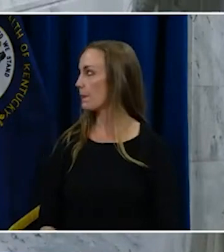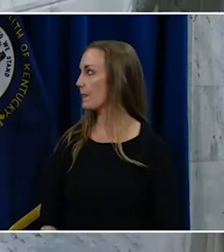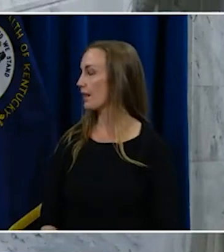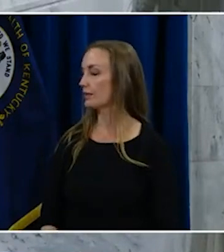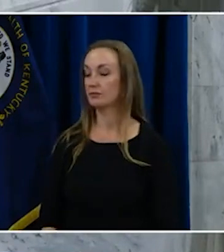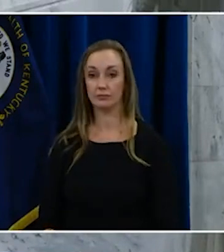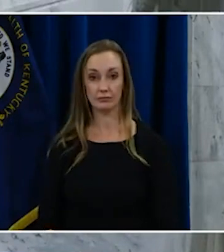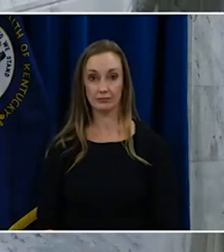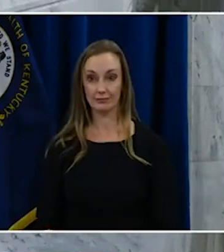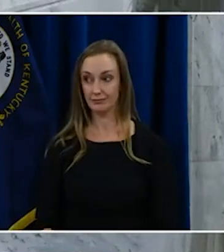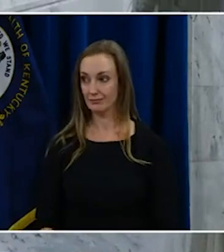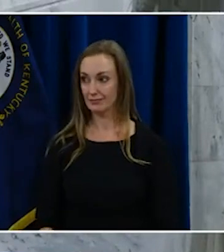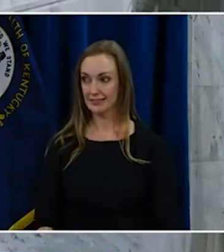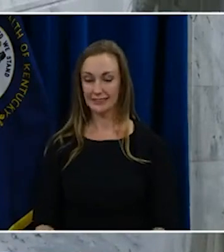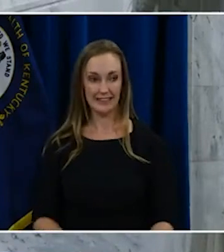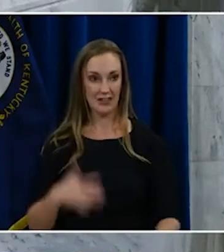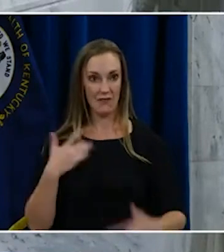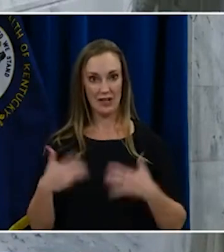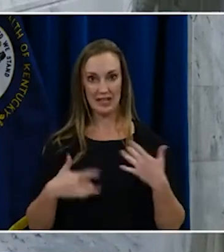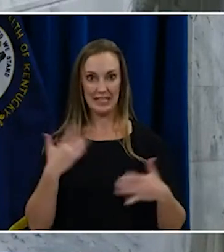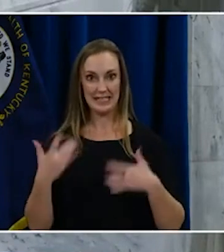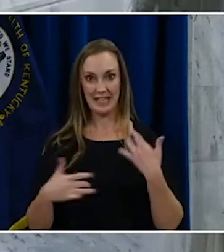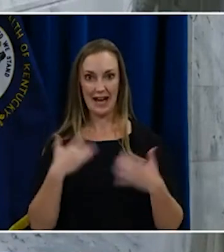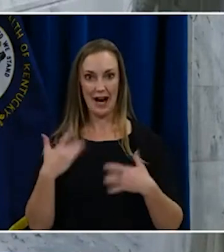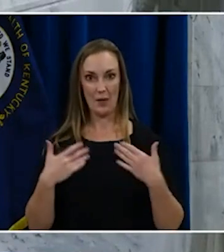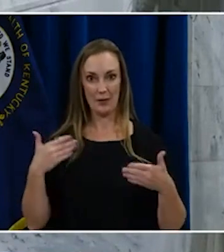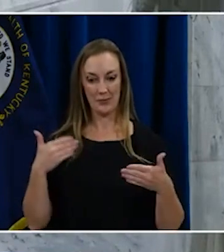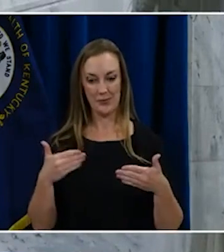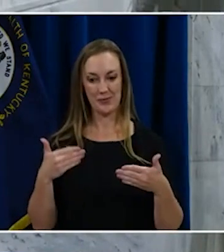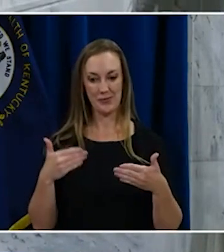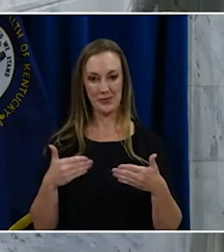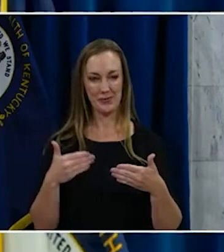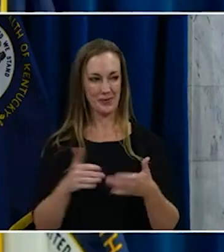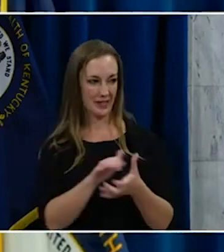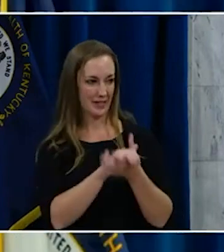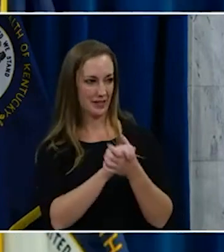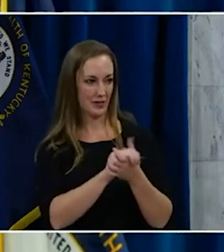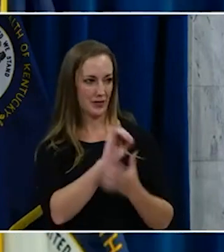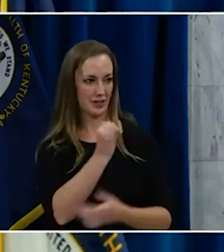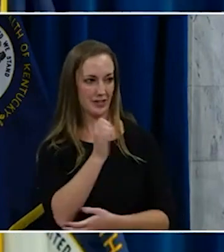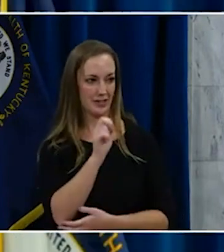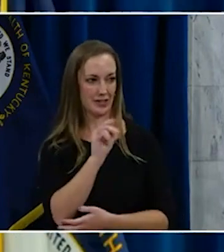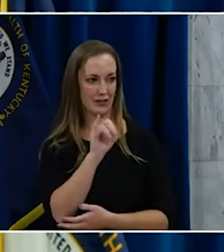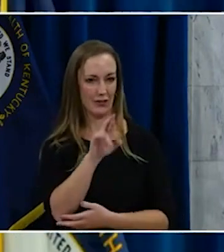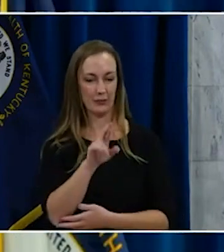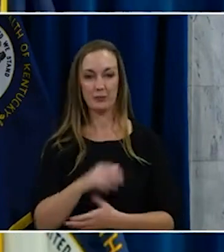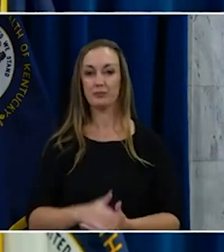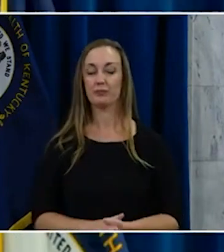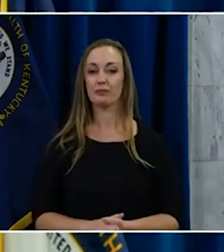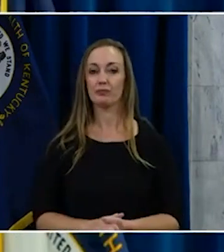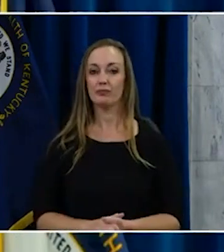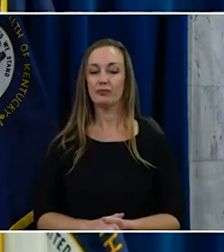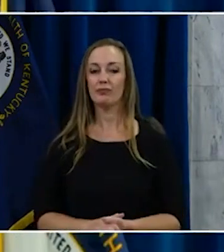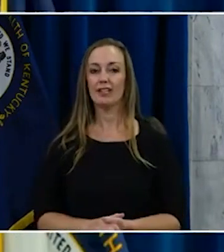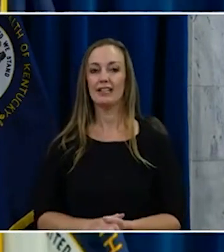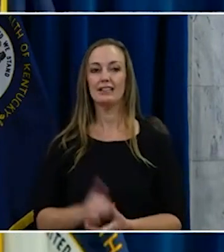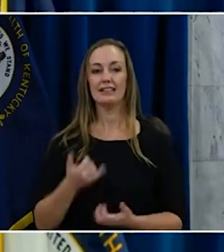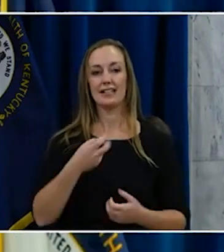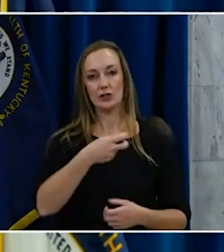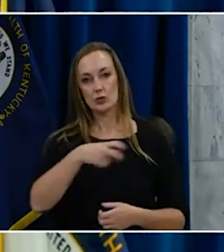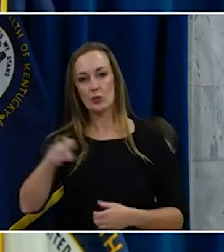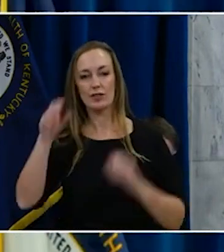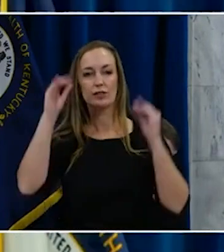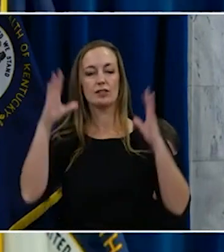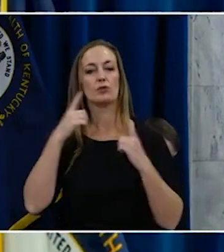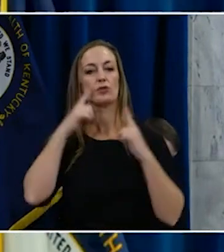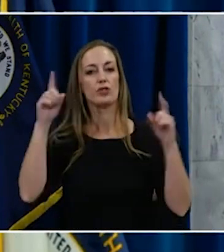You guys feel the excitement coming? We're getting close. Congratulations, Jennifer. We'll now transition to the Teacher Achievement Awards